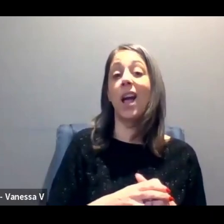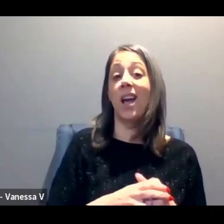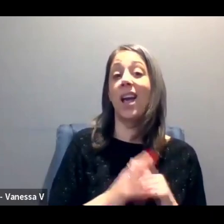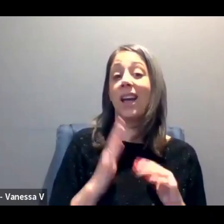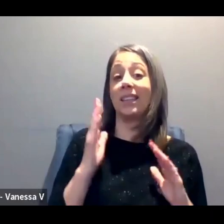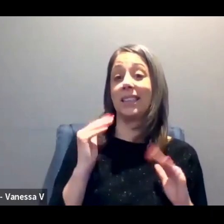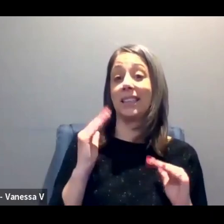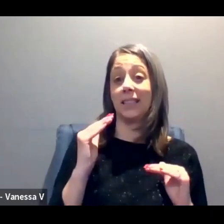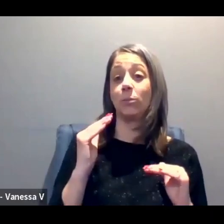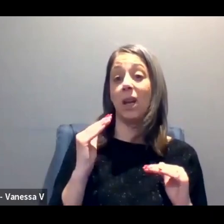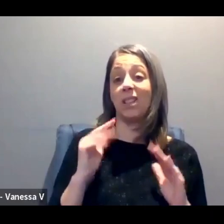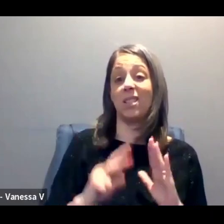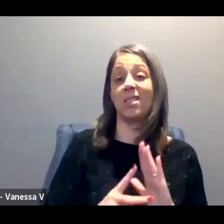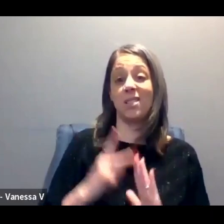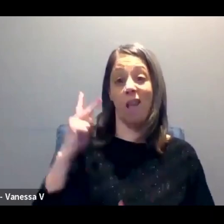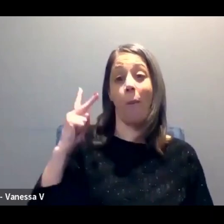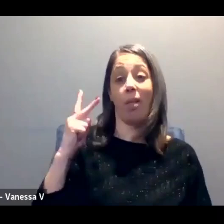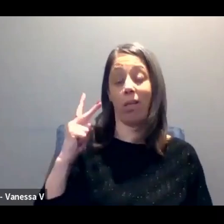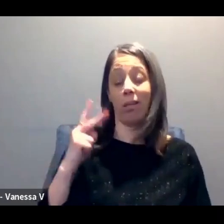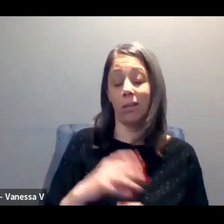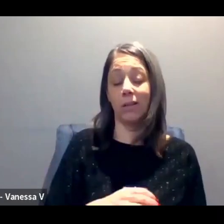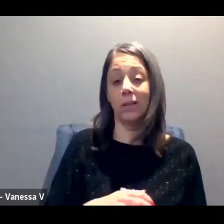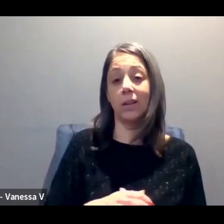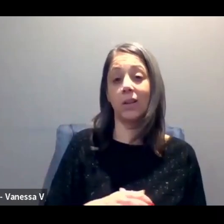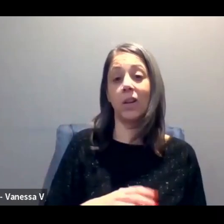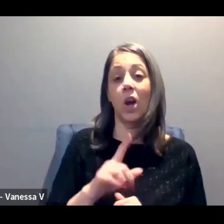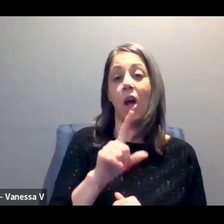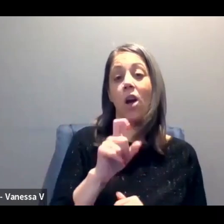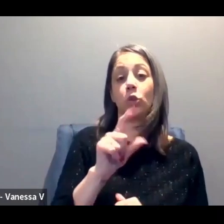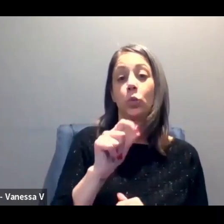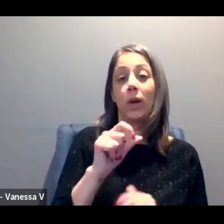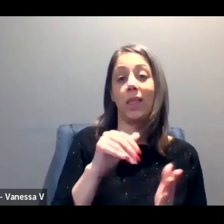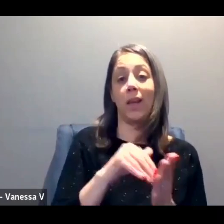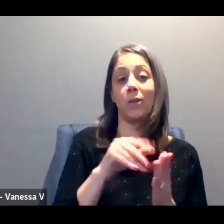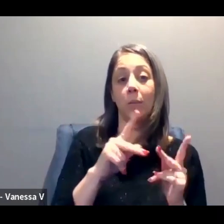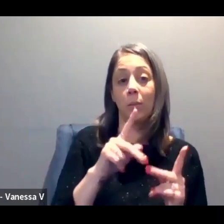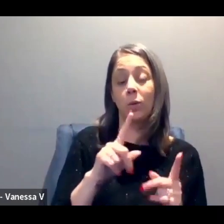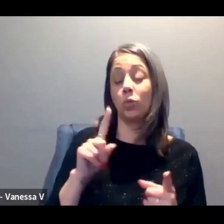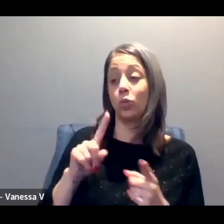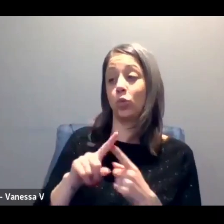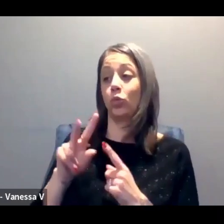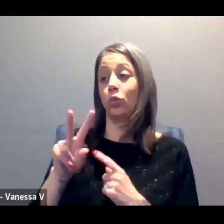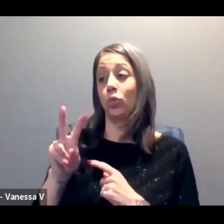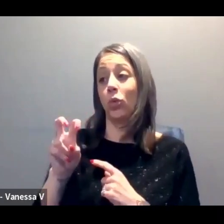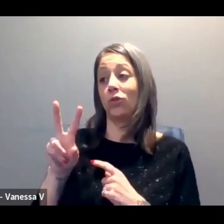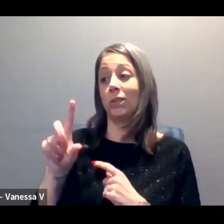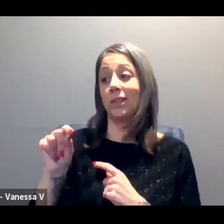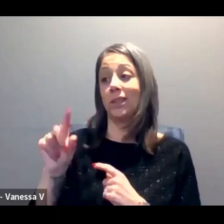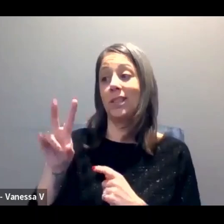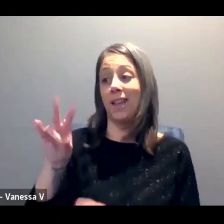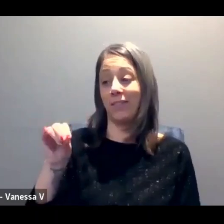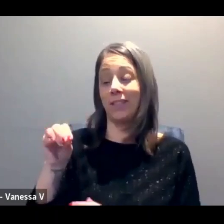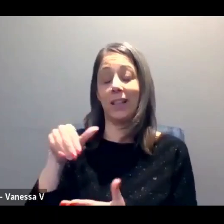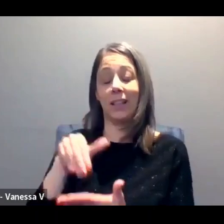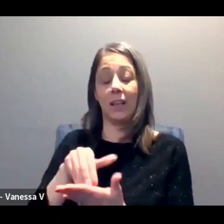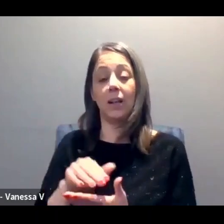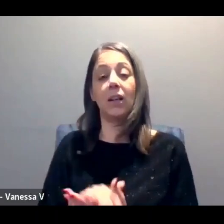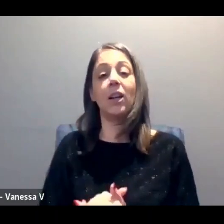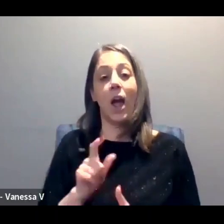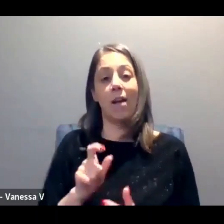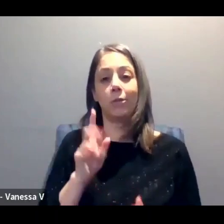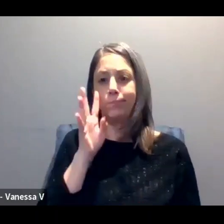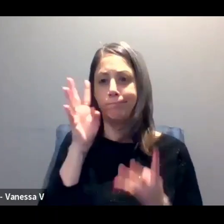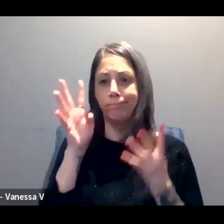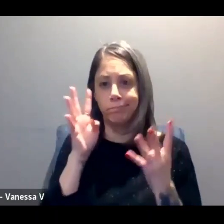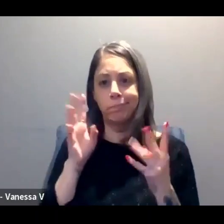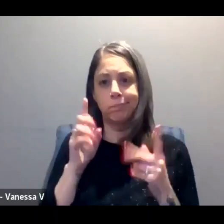next 35 years from 120,000 people to 270,000. So again, being innovative and trying